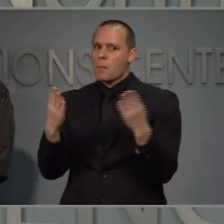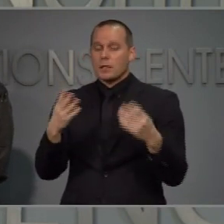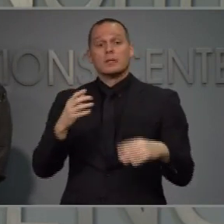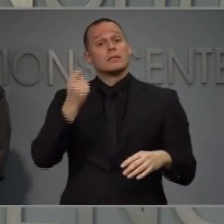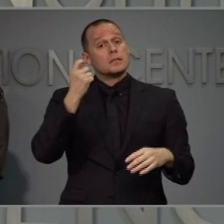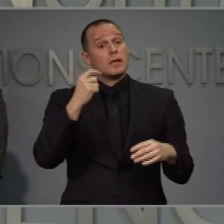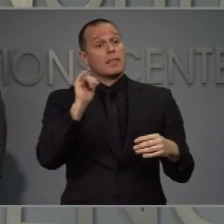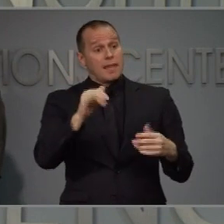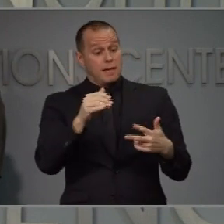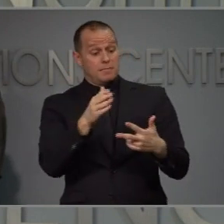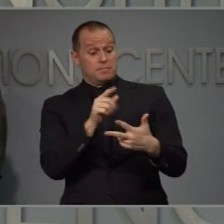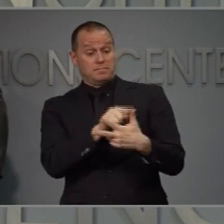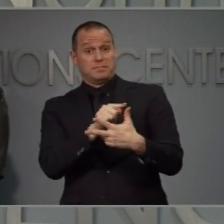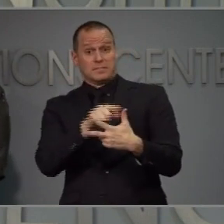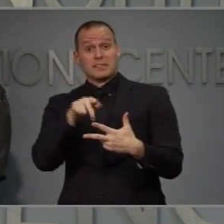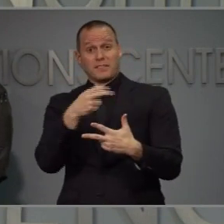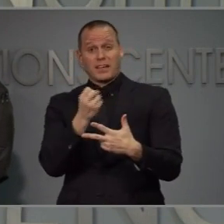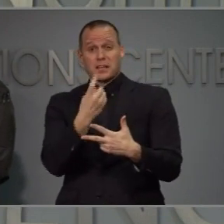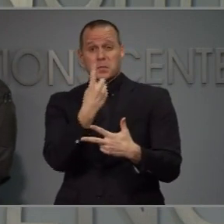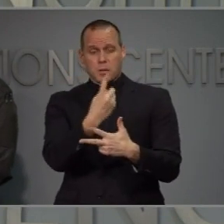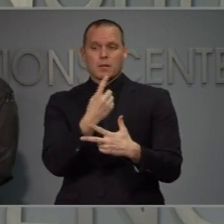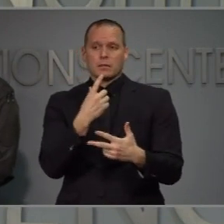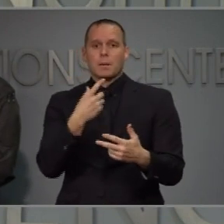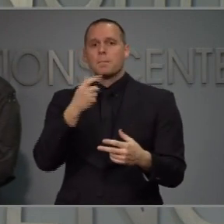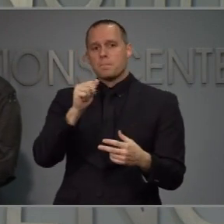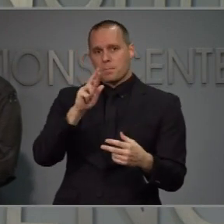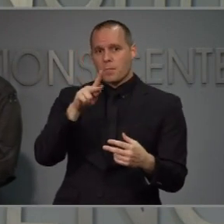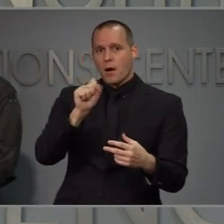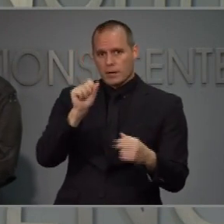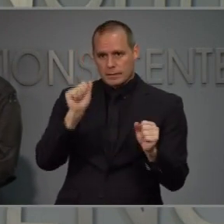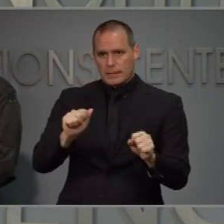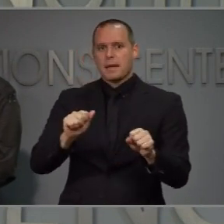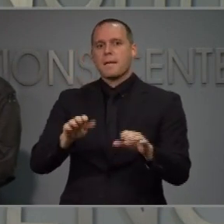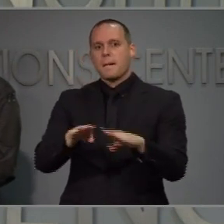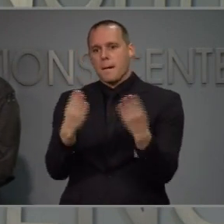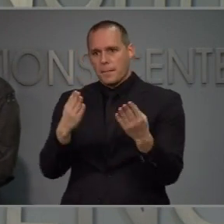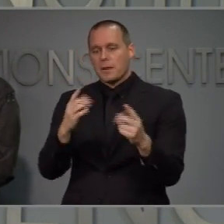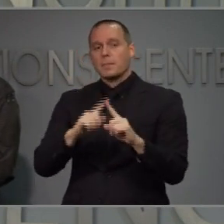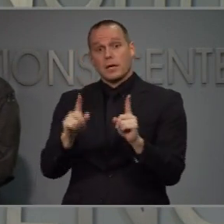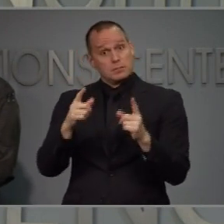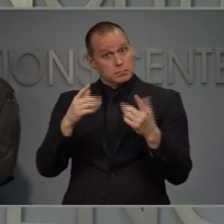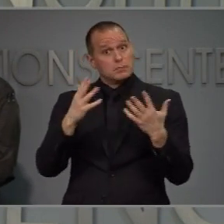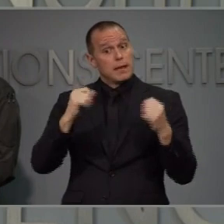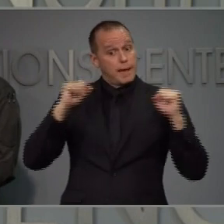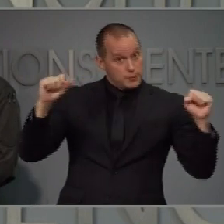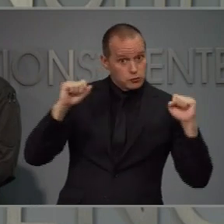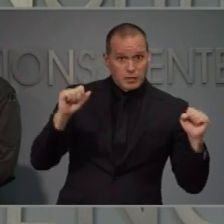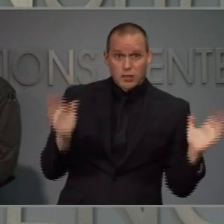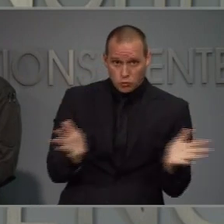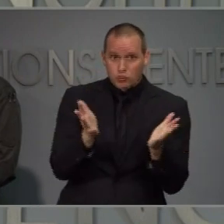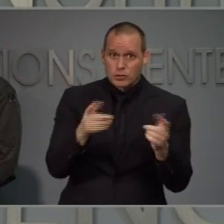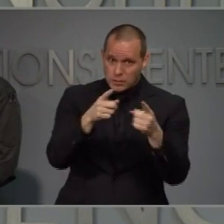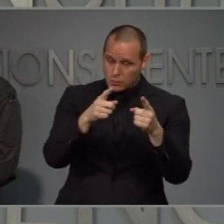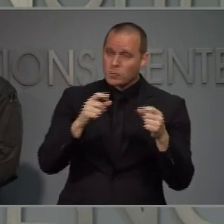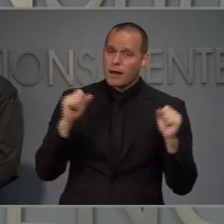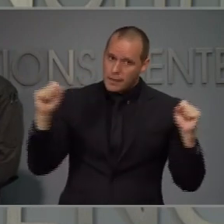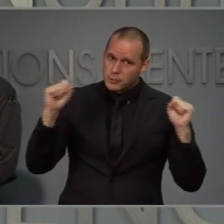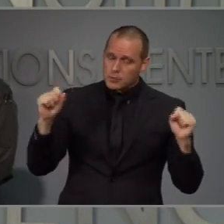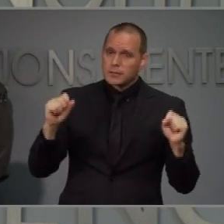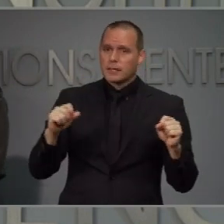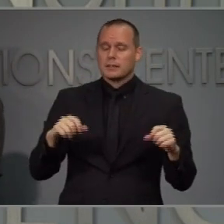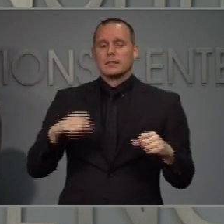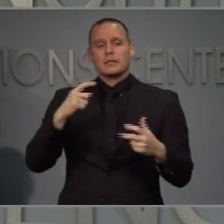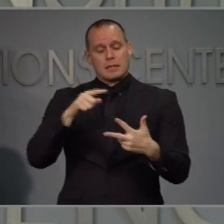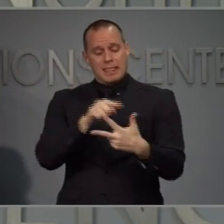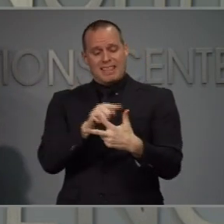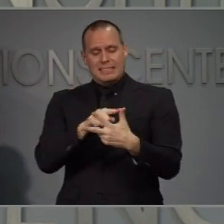to reopen, and we want to continue to encourage with the exercise. Phase one is